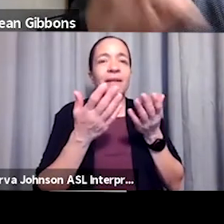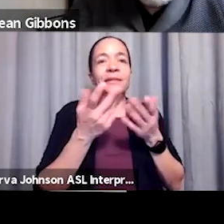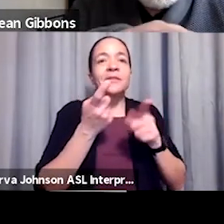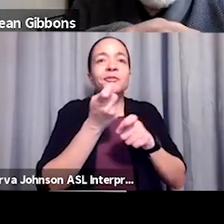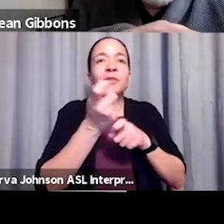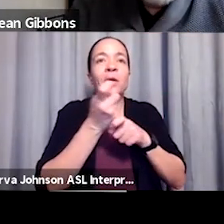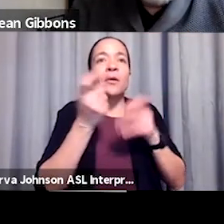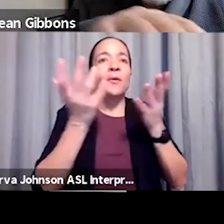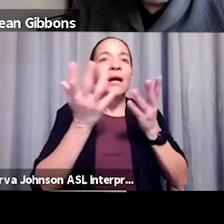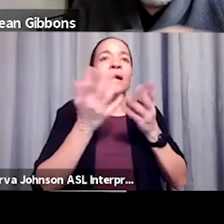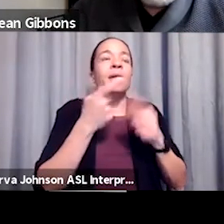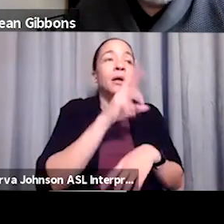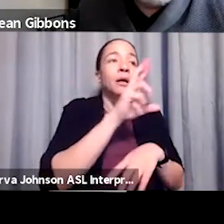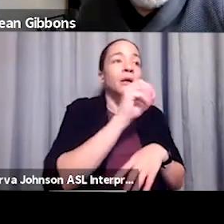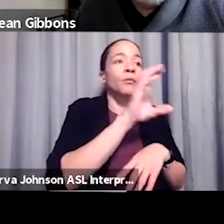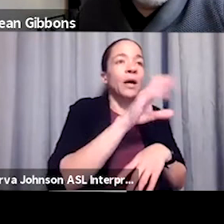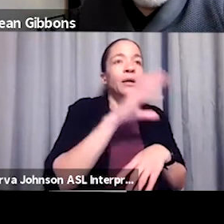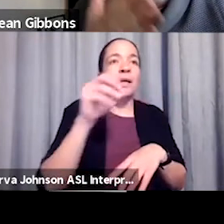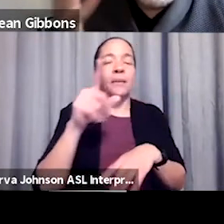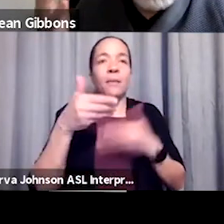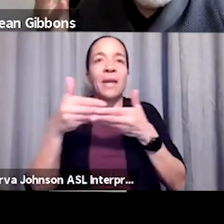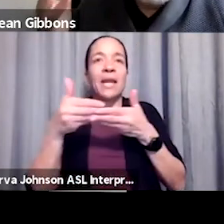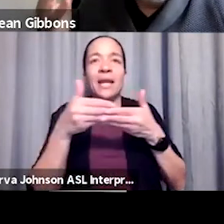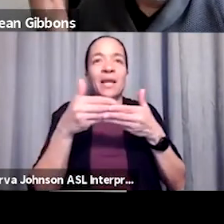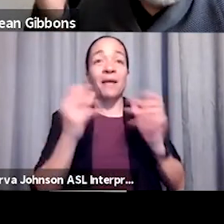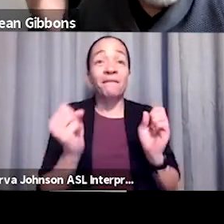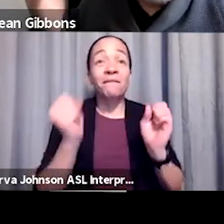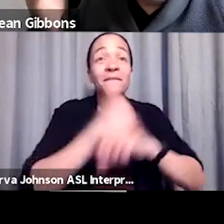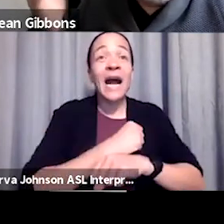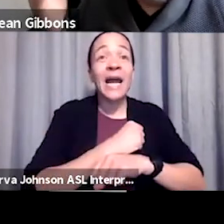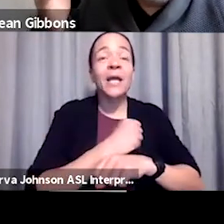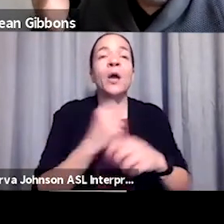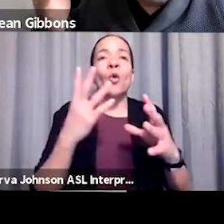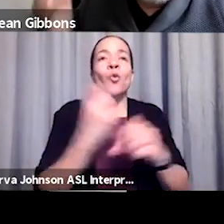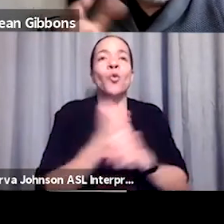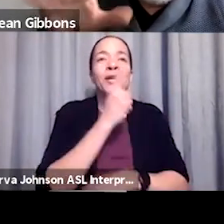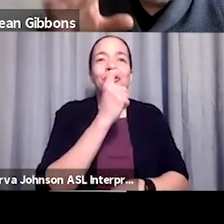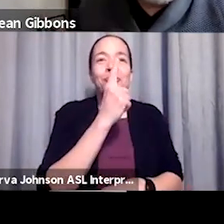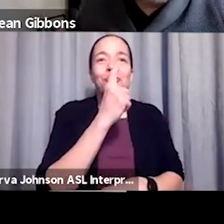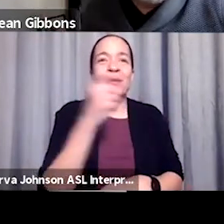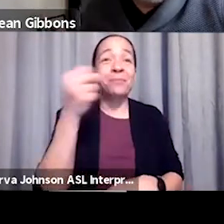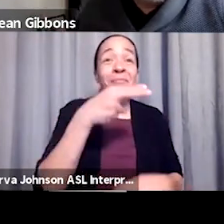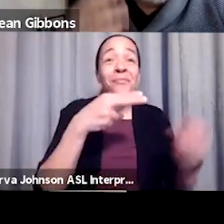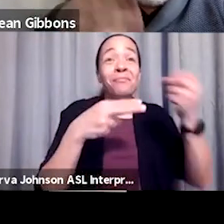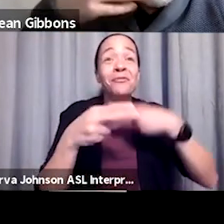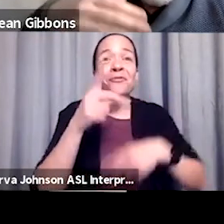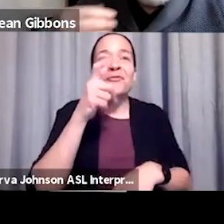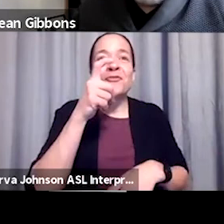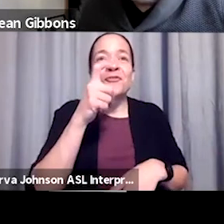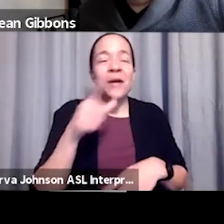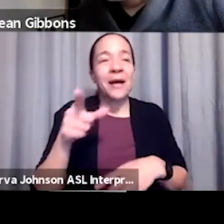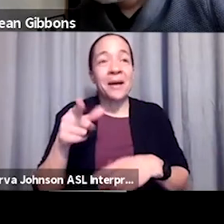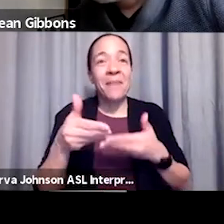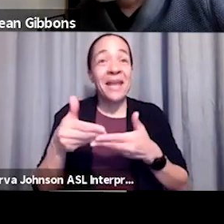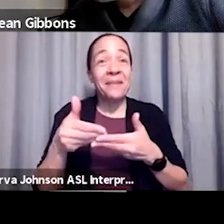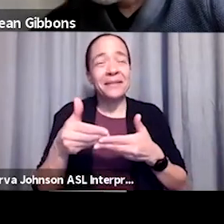is The Rock and the baby get into a fight. Who wins? I think we probably know, despite how delightful and maybe